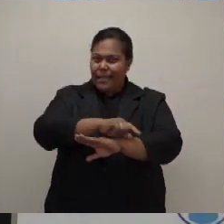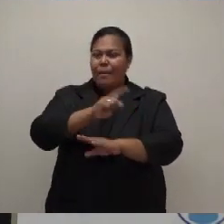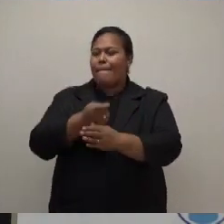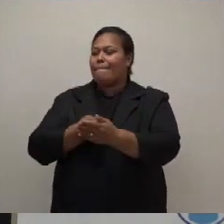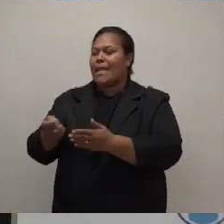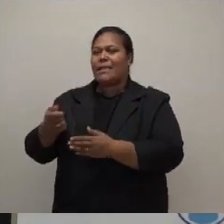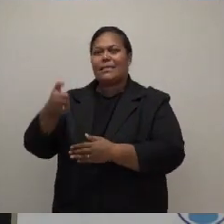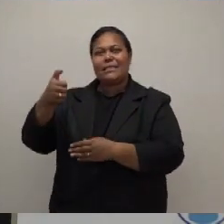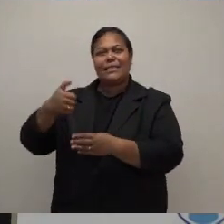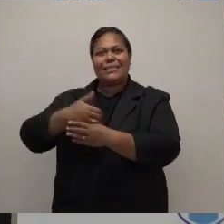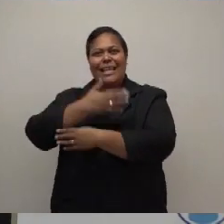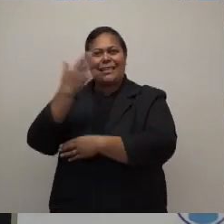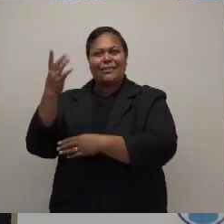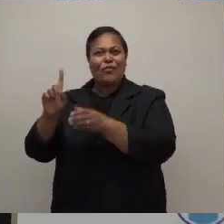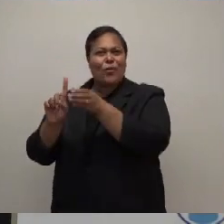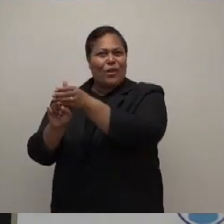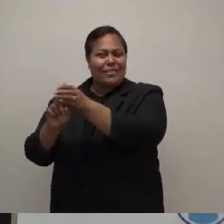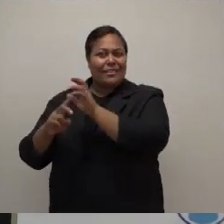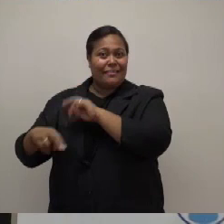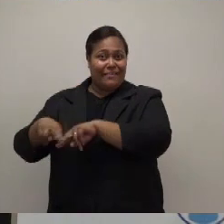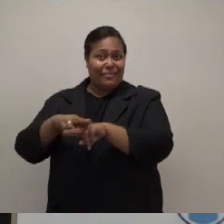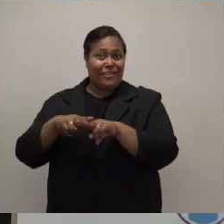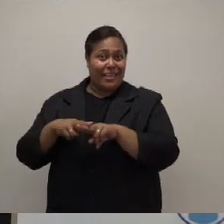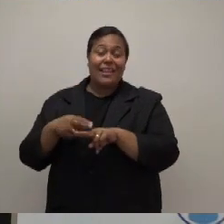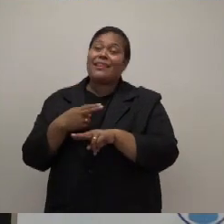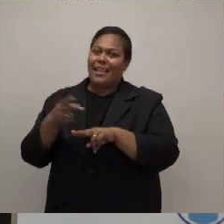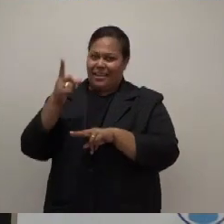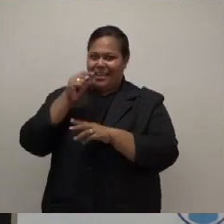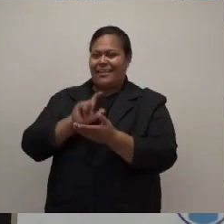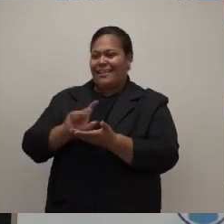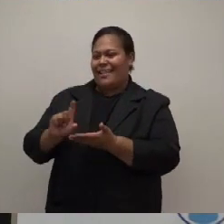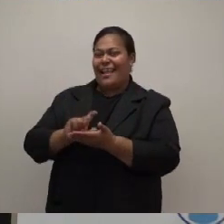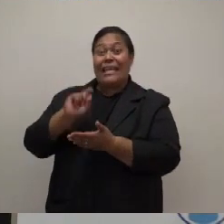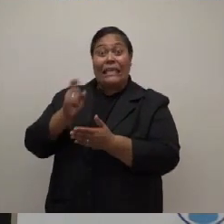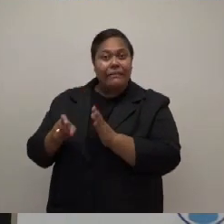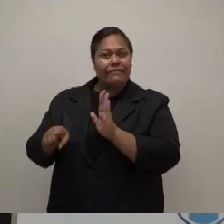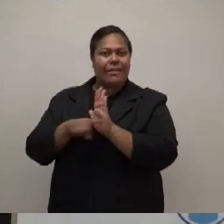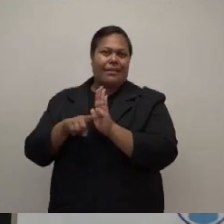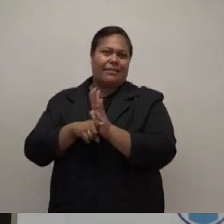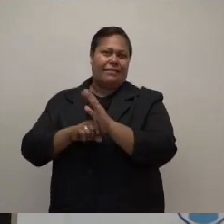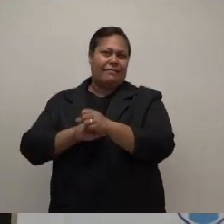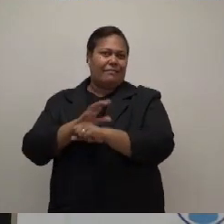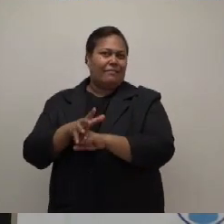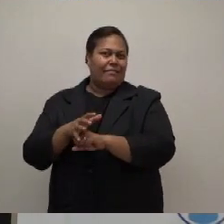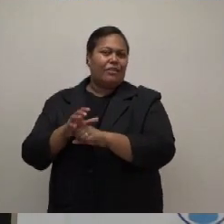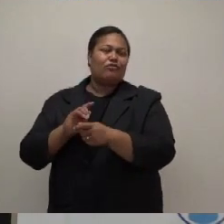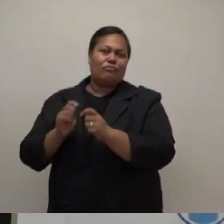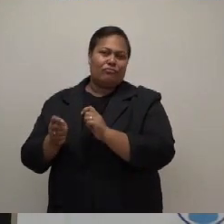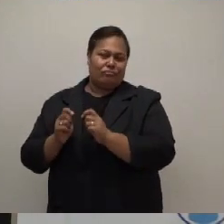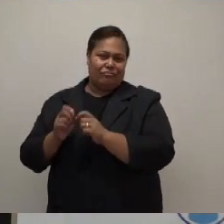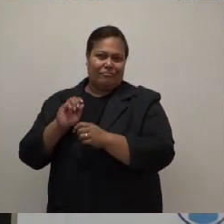in Fiji, after which they can be cleared by a negative test result, also at their own cost.